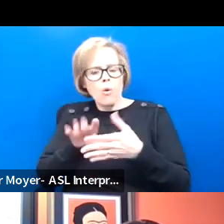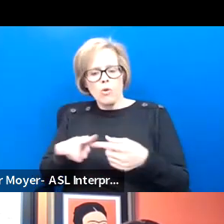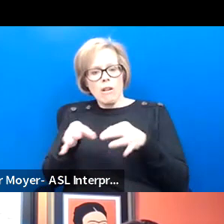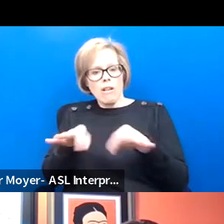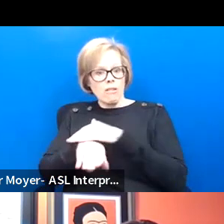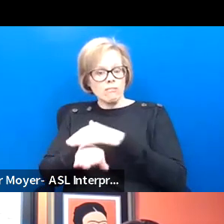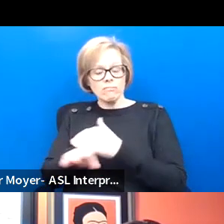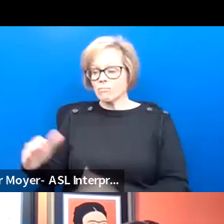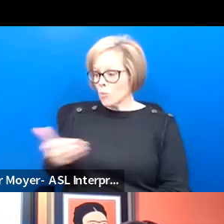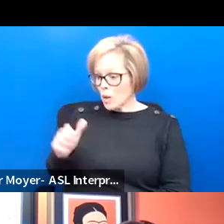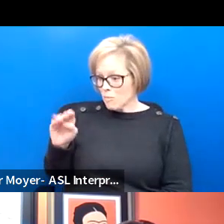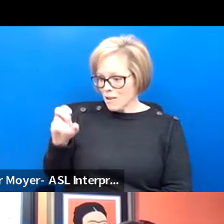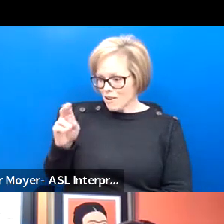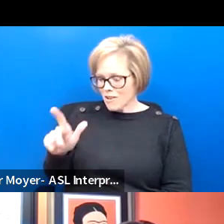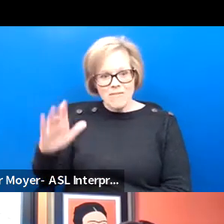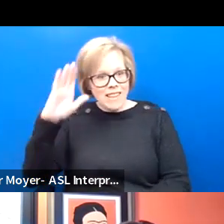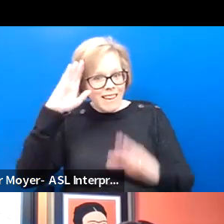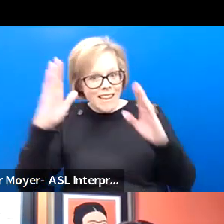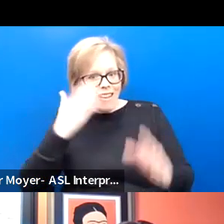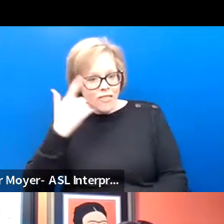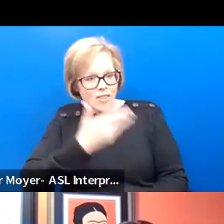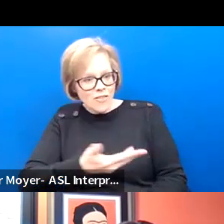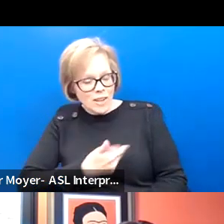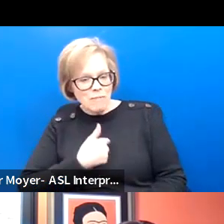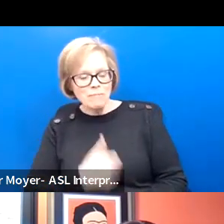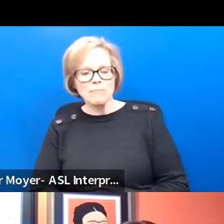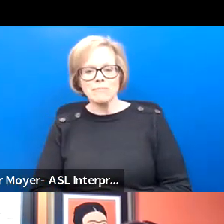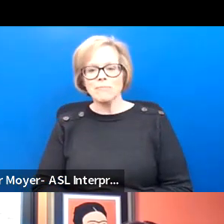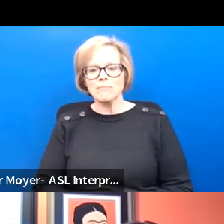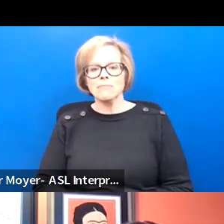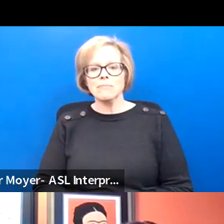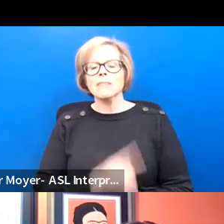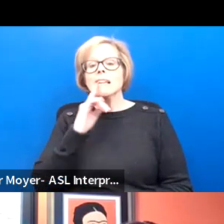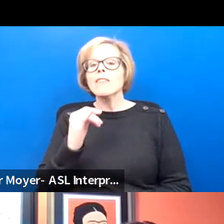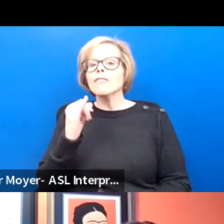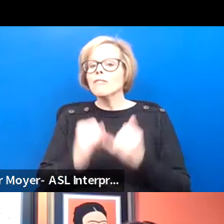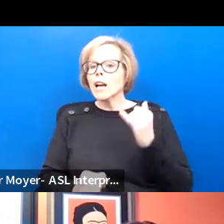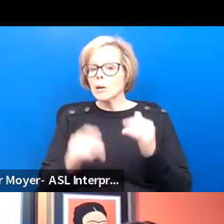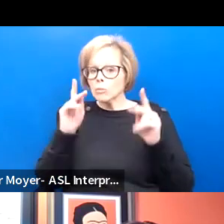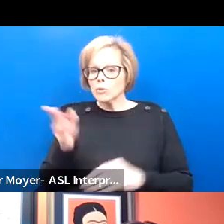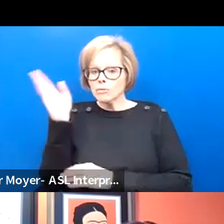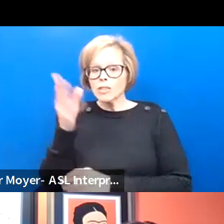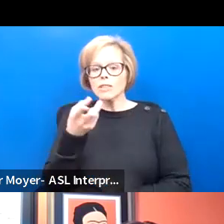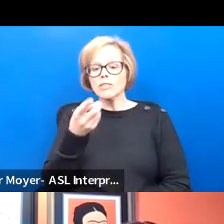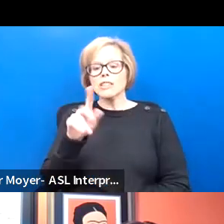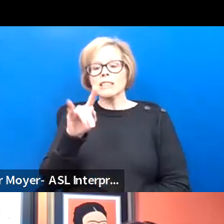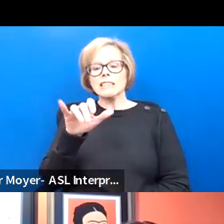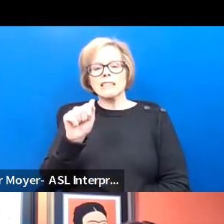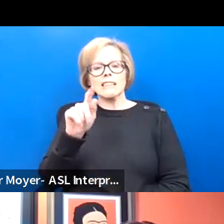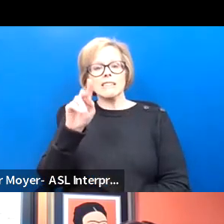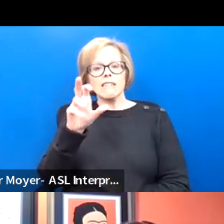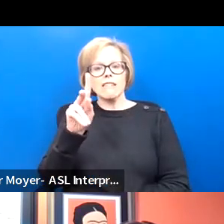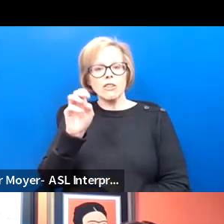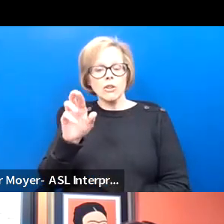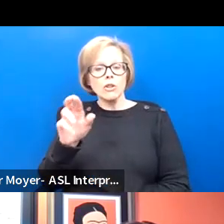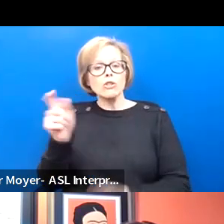Michael. Hi, everybody. Thanks for having me. And our final panelist is Dr. Tia Tucker, the Director of Health